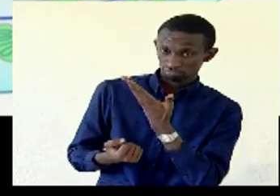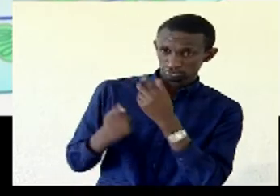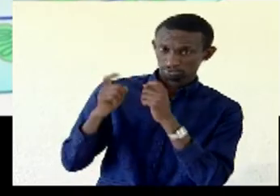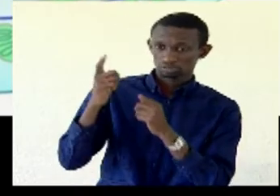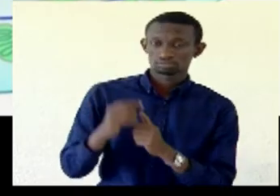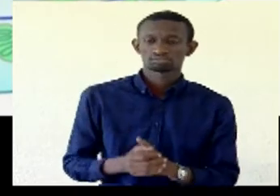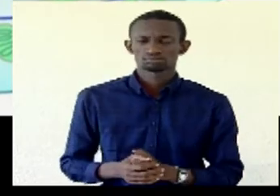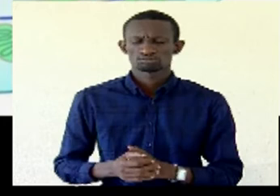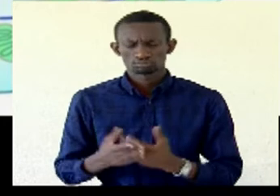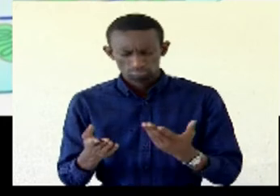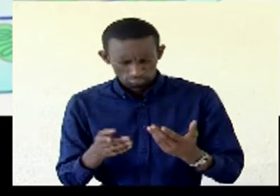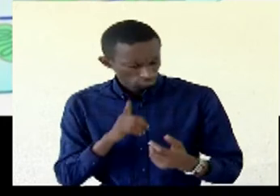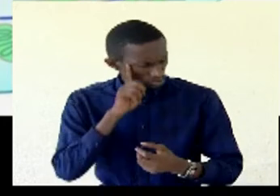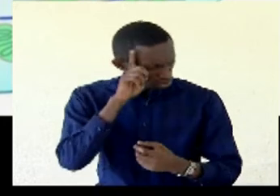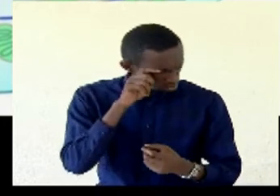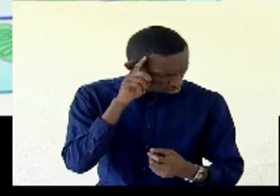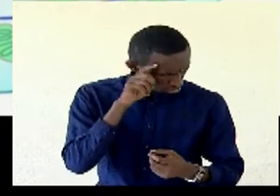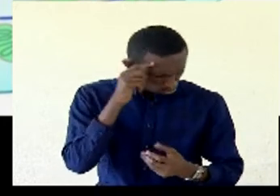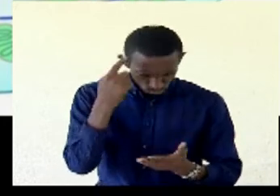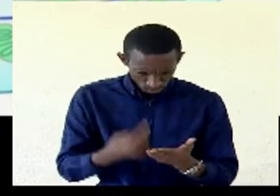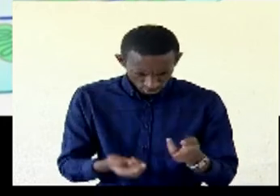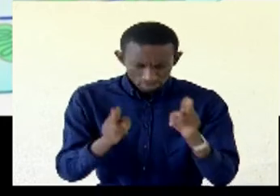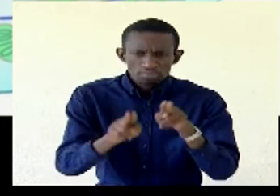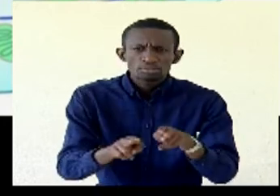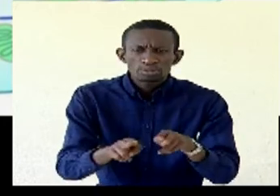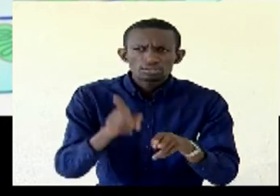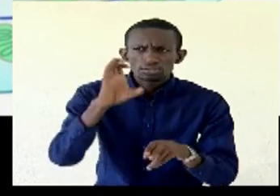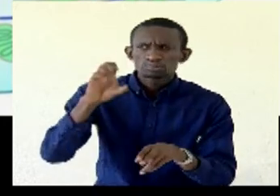and predict what is likely to happen to the cell